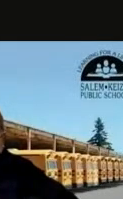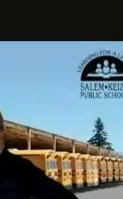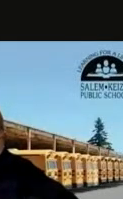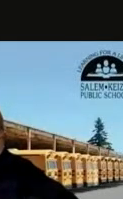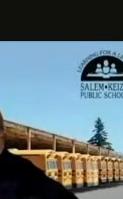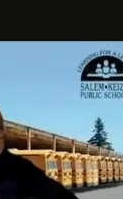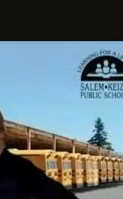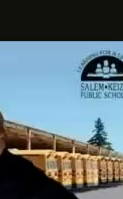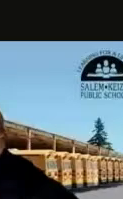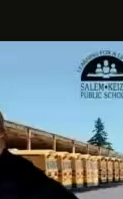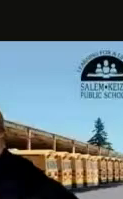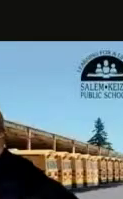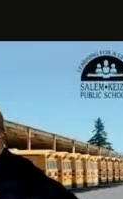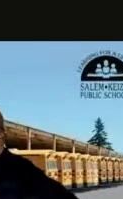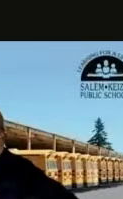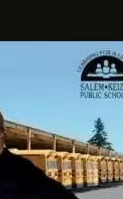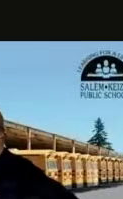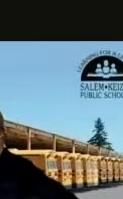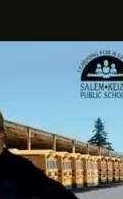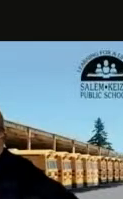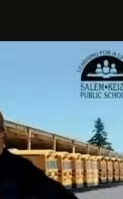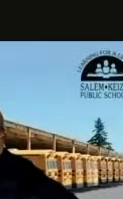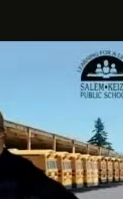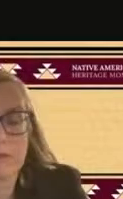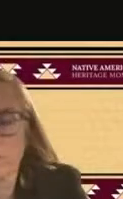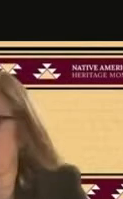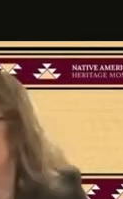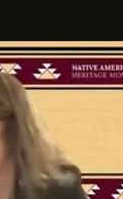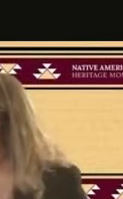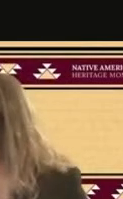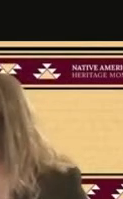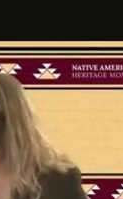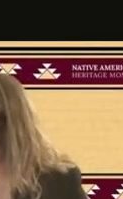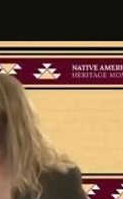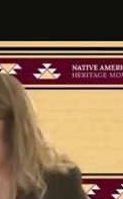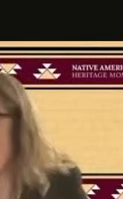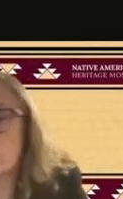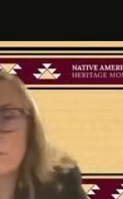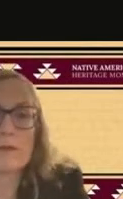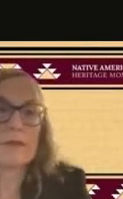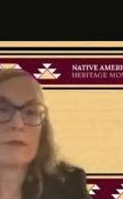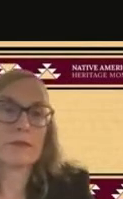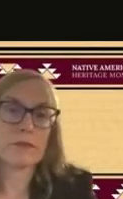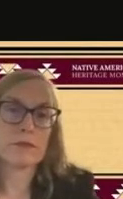great. I'm outlining the process right now. So